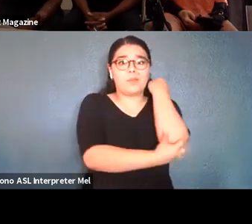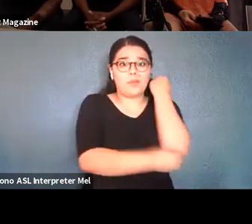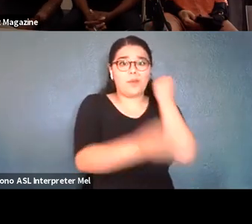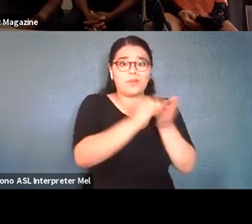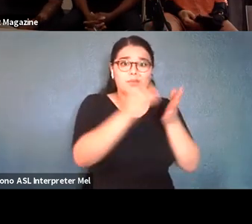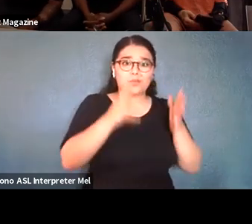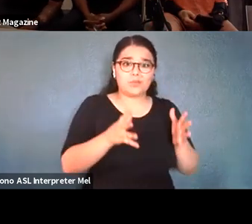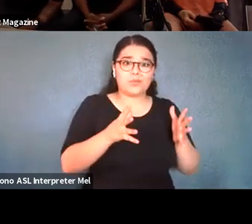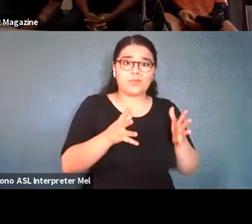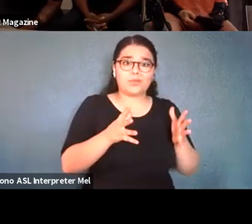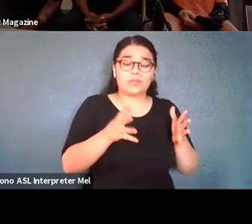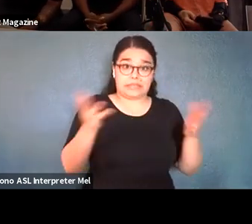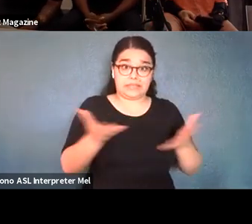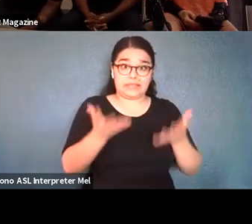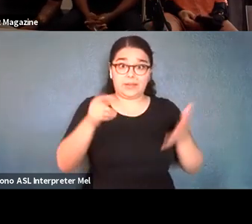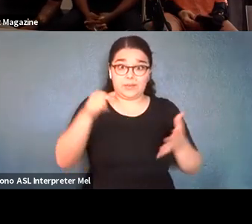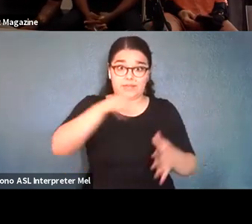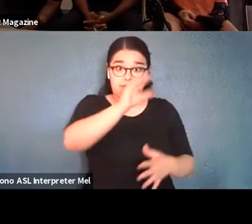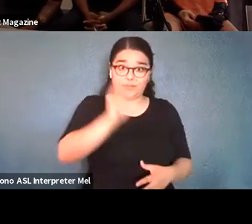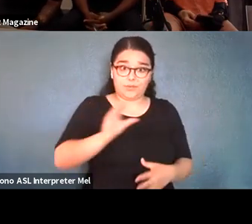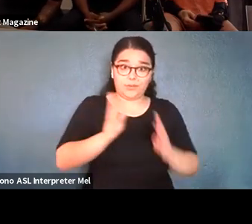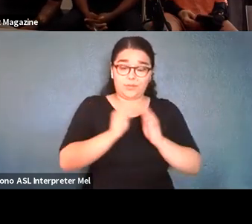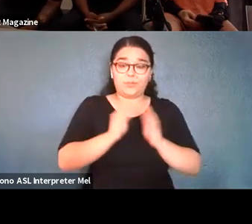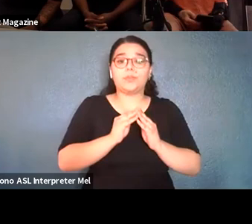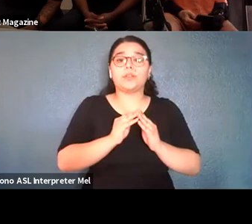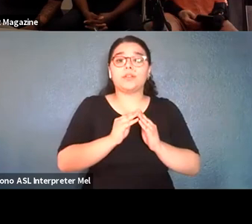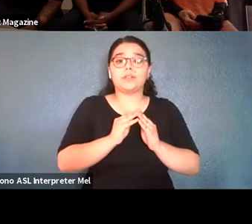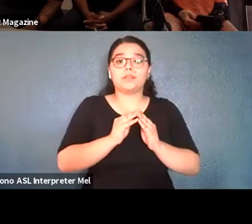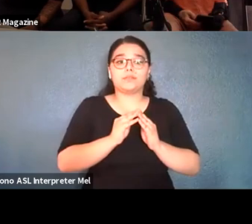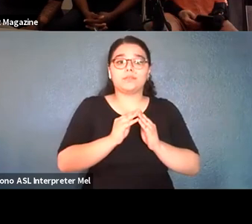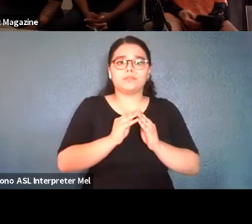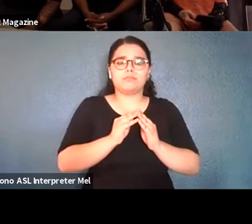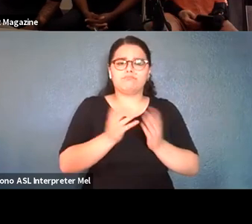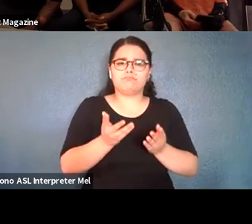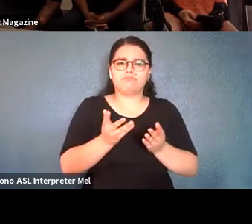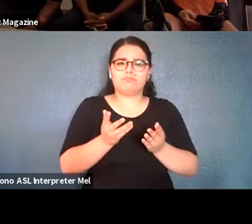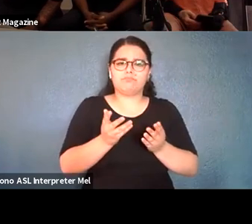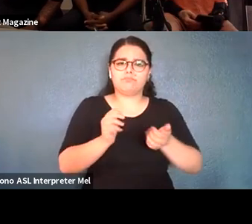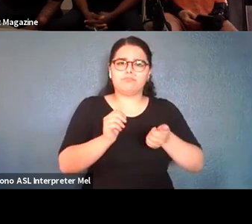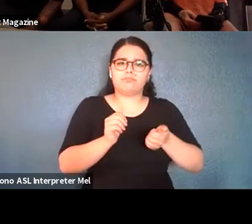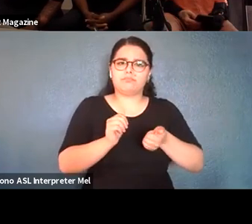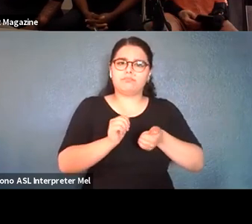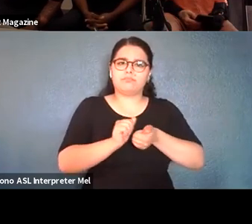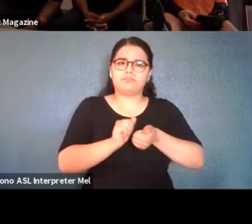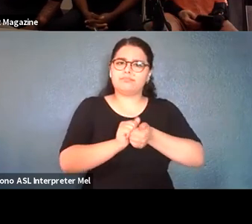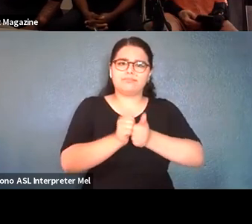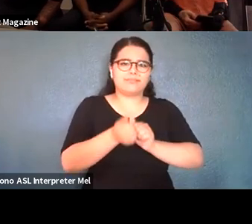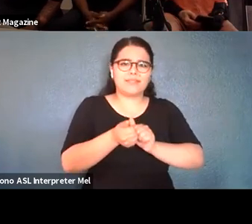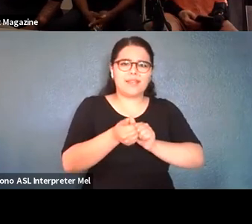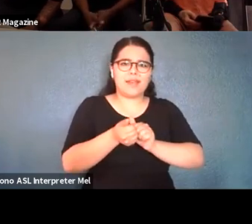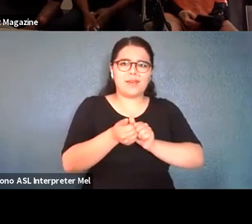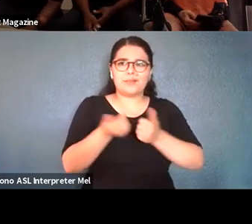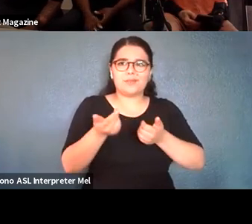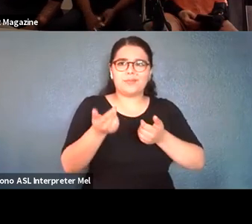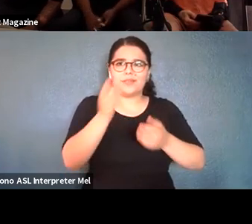poverty scholars here in the Zoom meeting, that, how is it that we do homefulness, which is 4 townhouses? There's